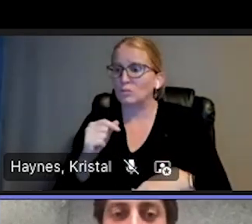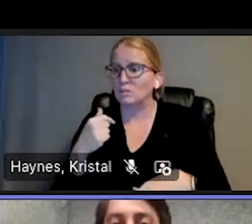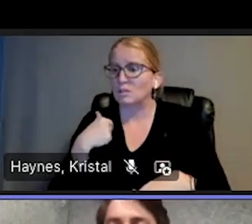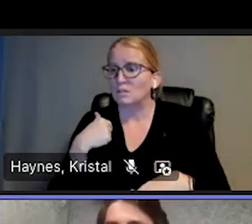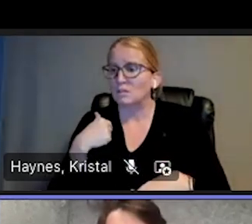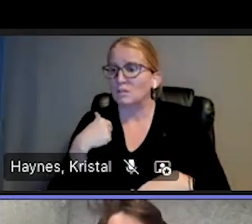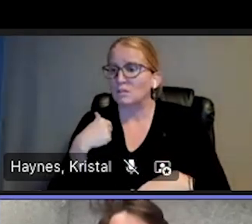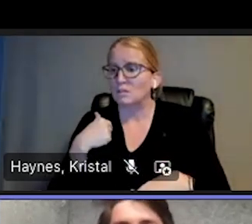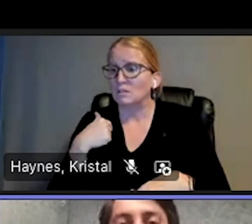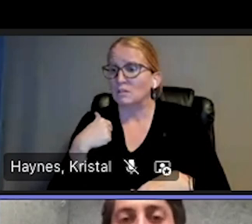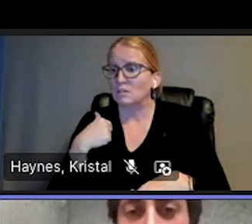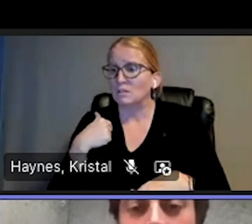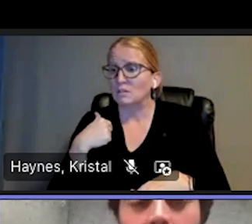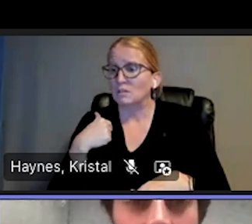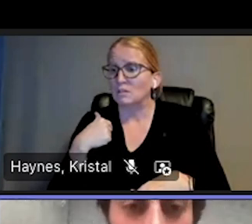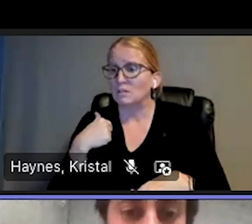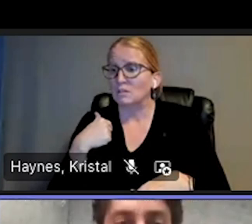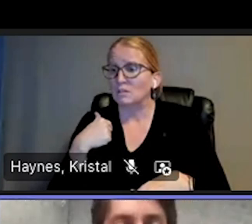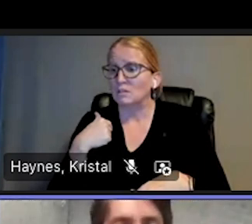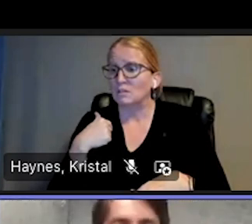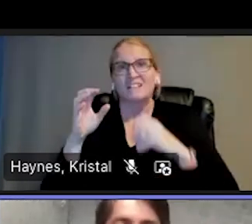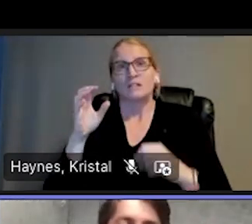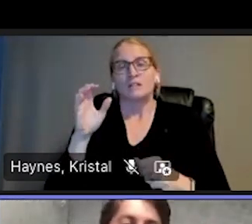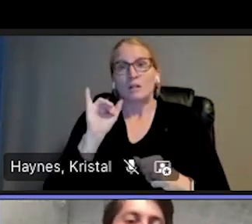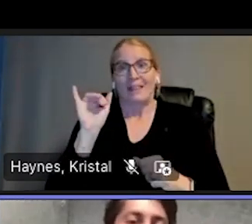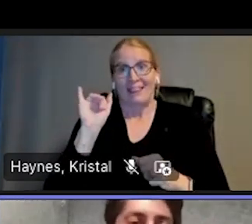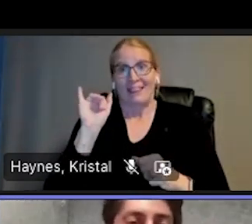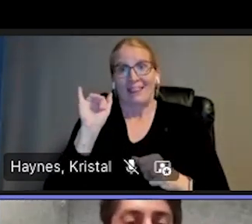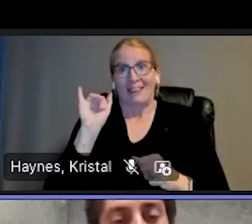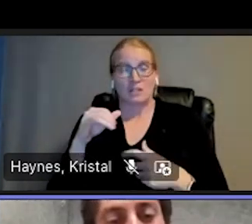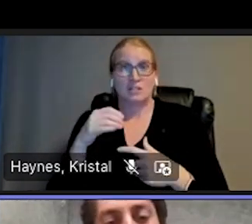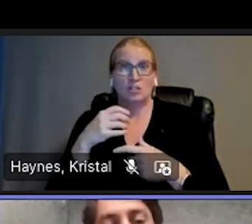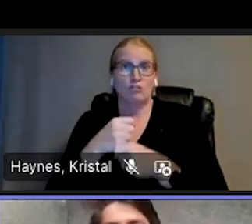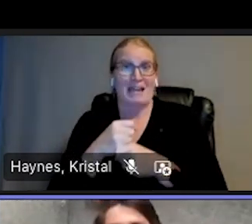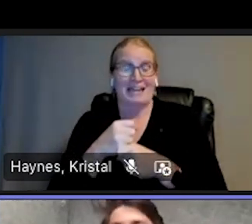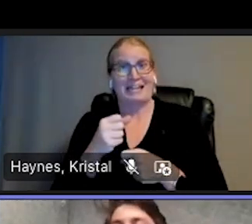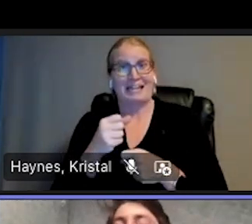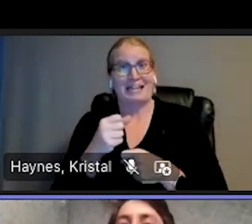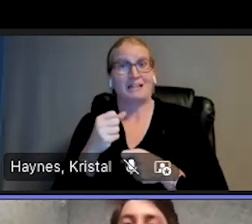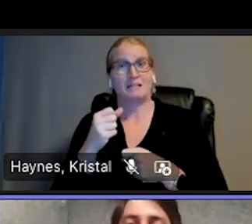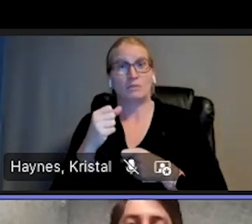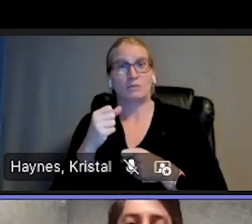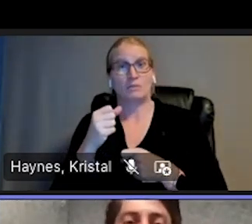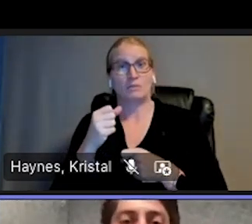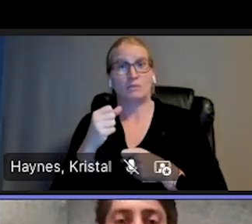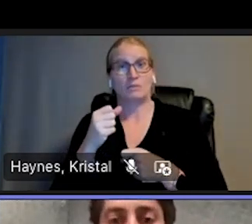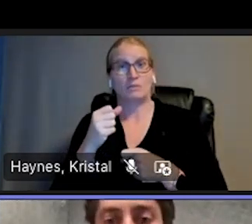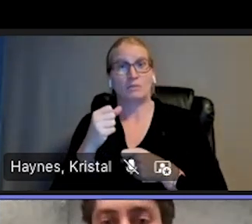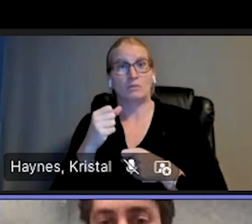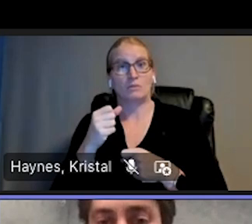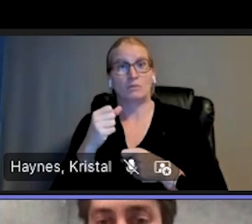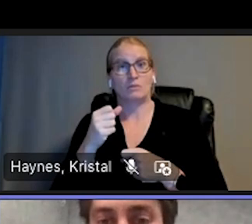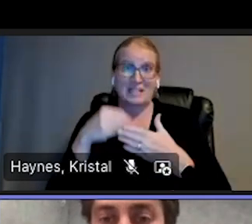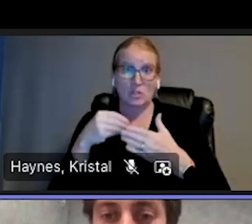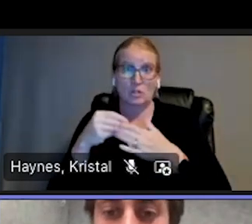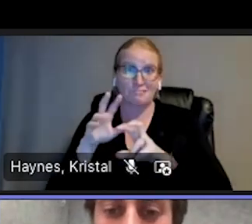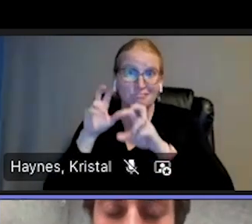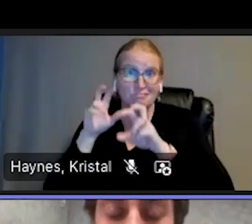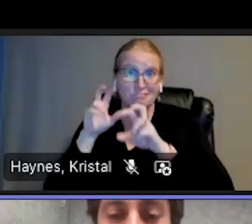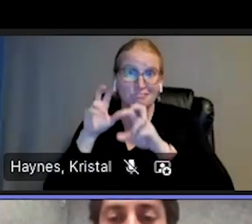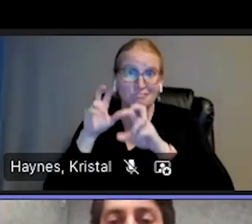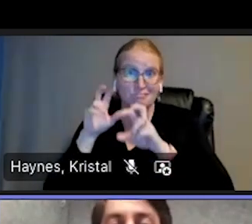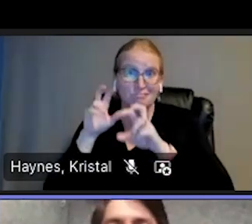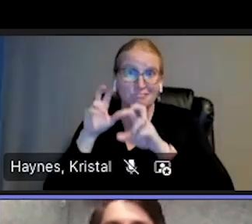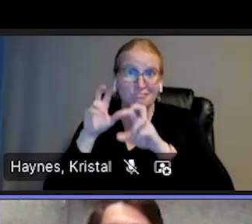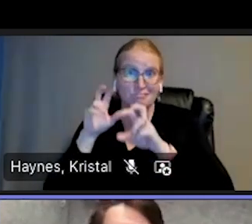been going towards telecommunications, thanks to the American Rescue Plan, Capital Projects Fund, and the Broadband Equity Access and